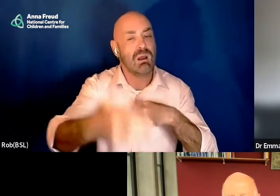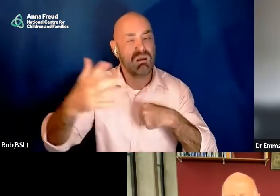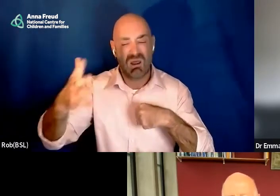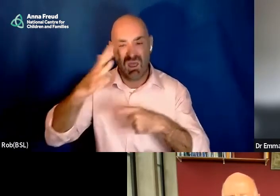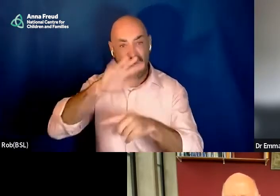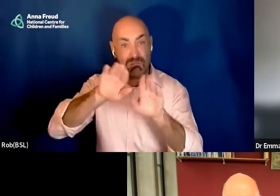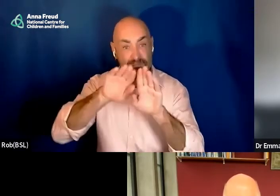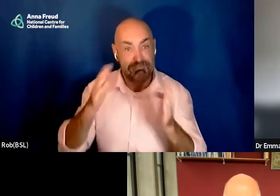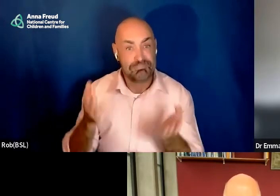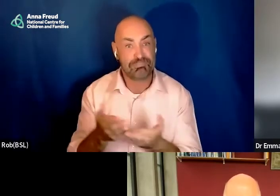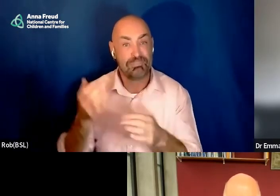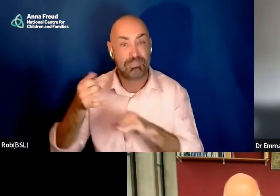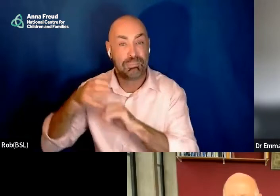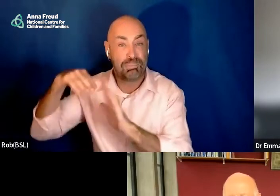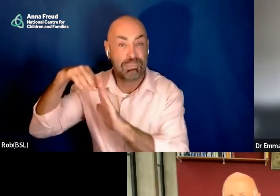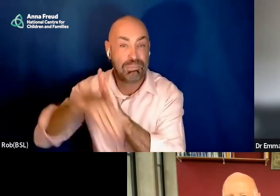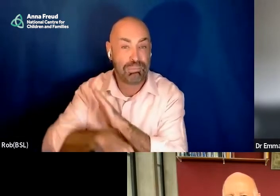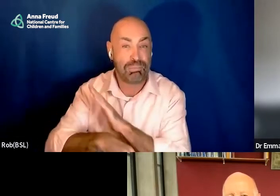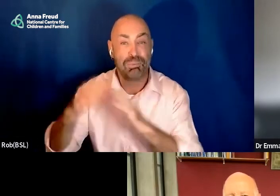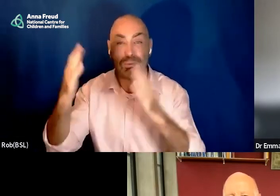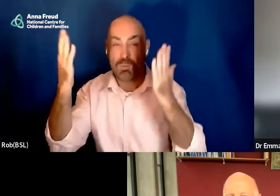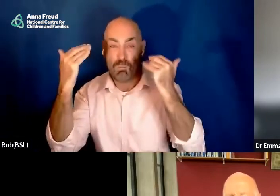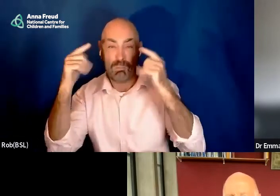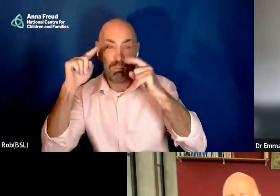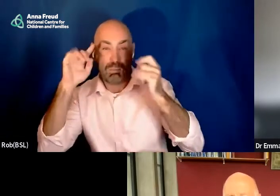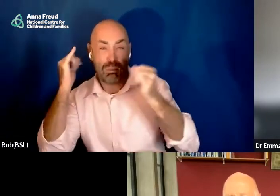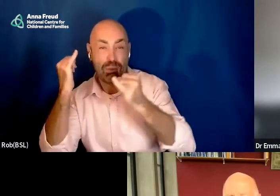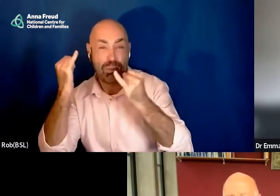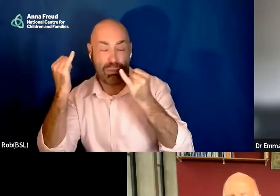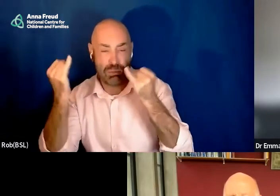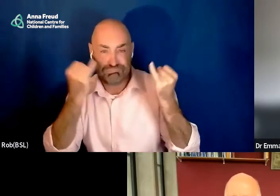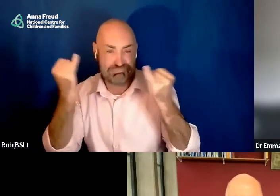threat? What are the impacts on